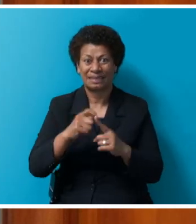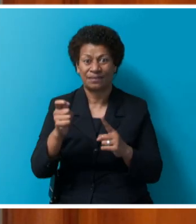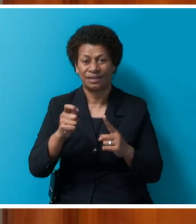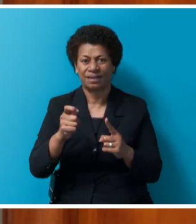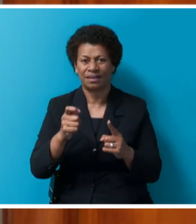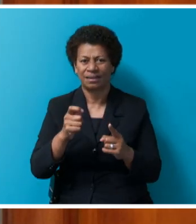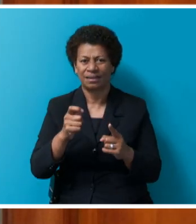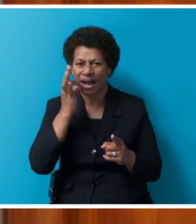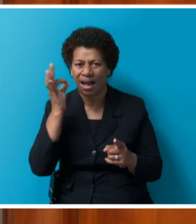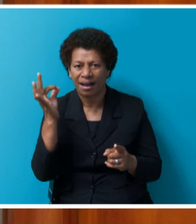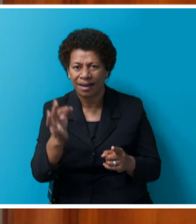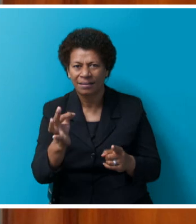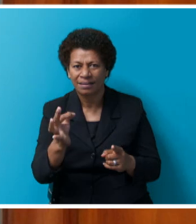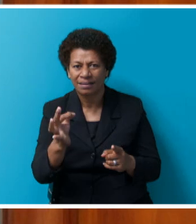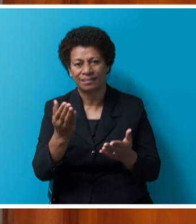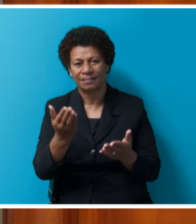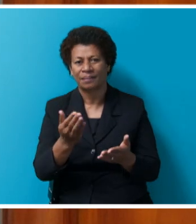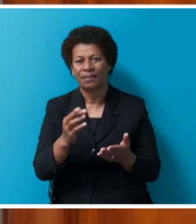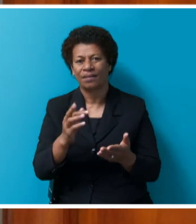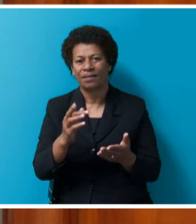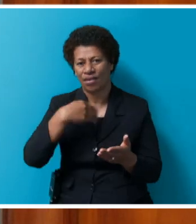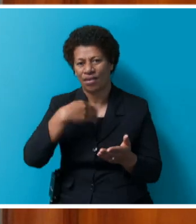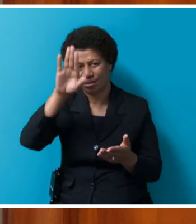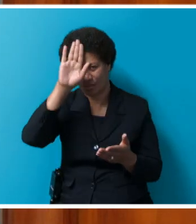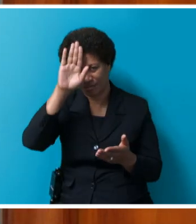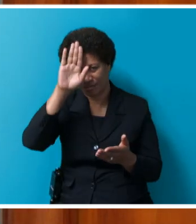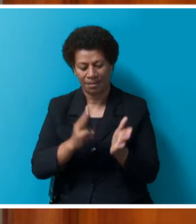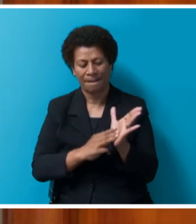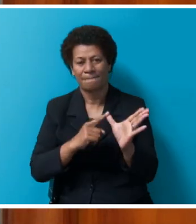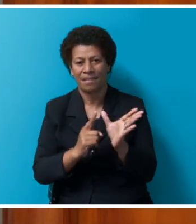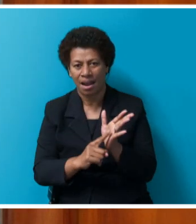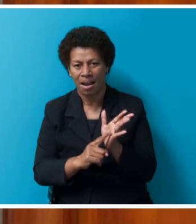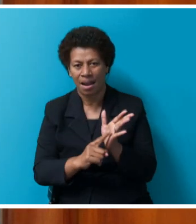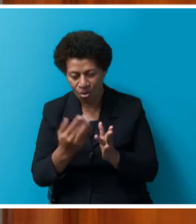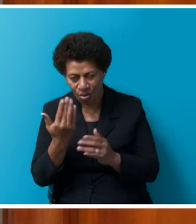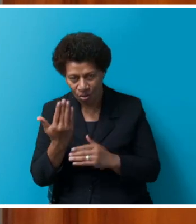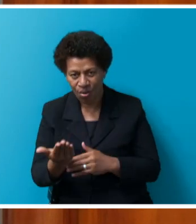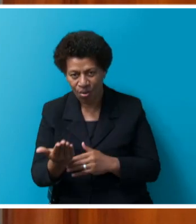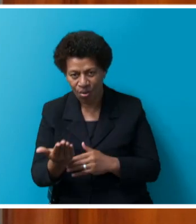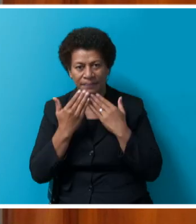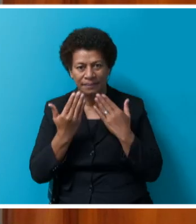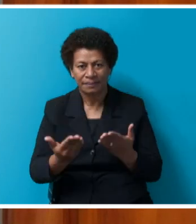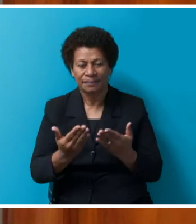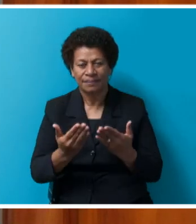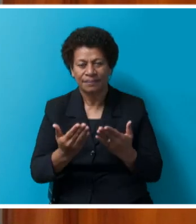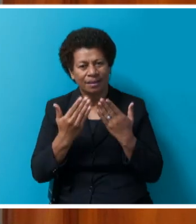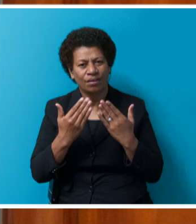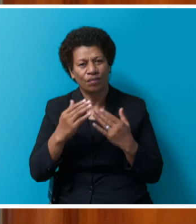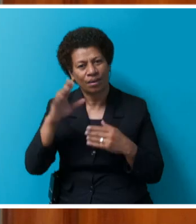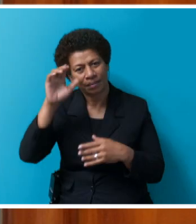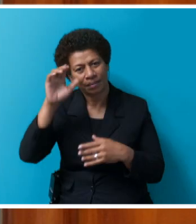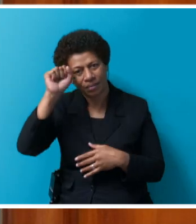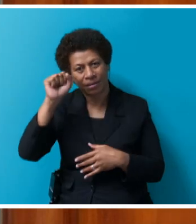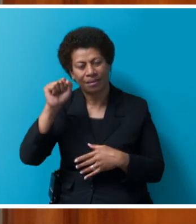himself moved me deeply. Malobalevu Turana Tuinayao, thank you for remembering our youth. Thank you